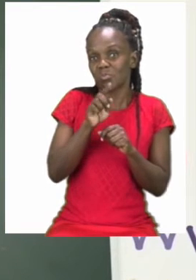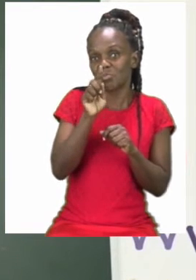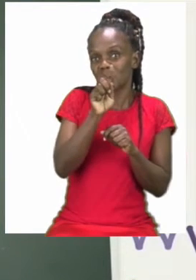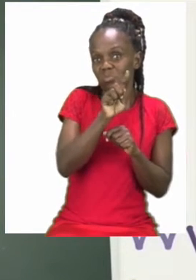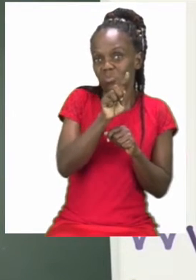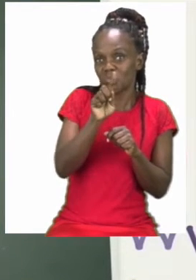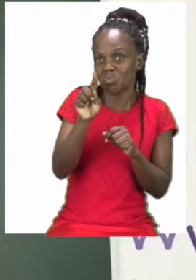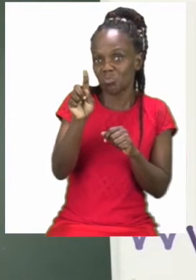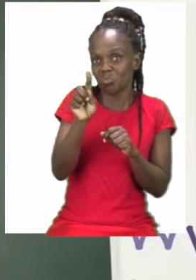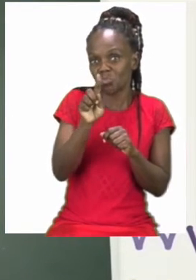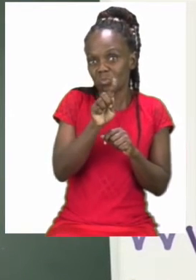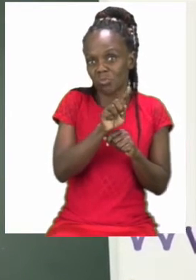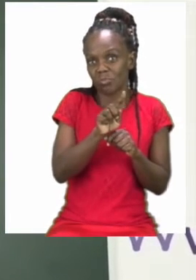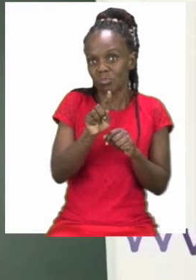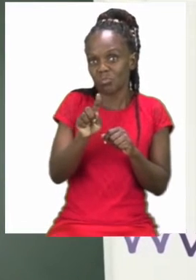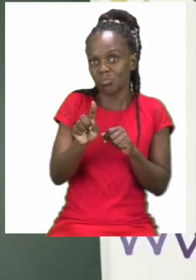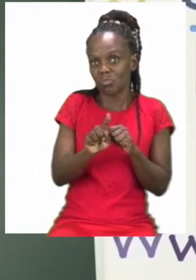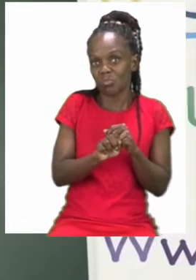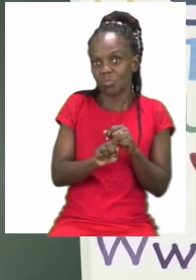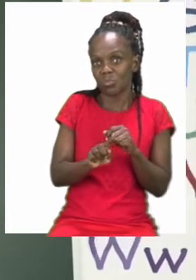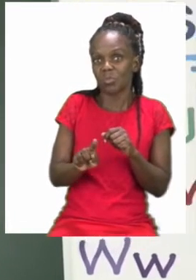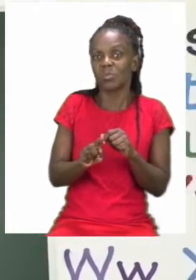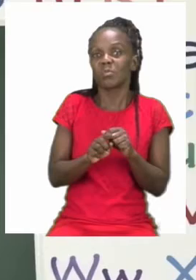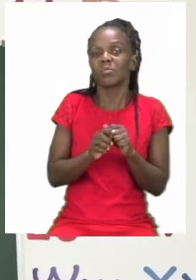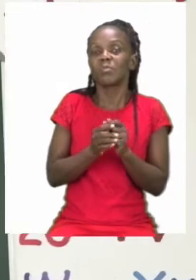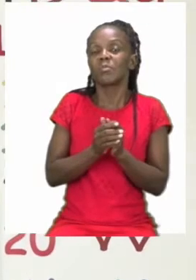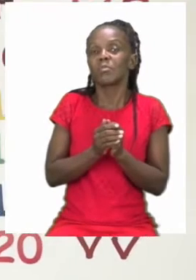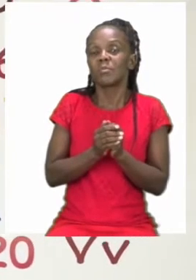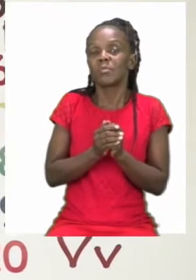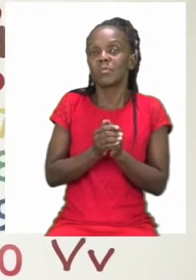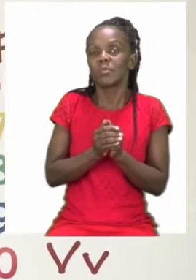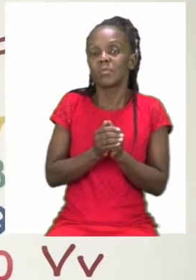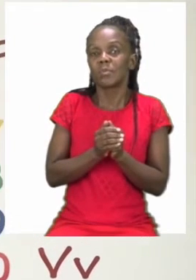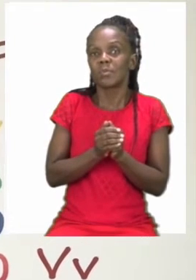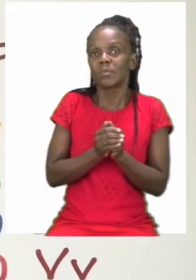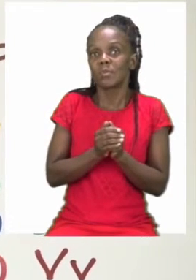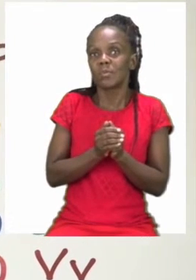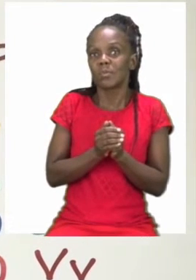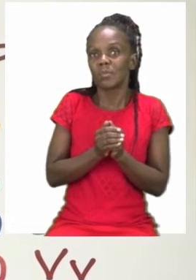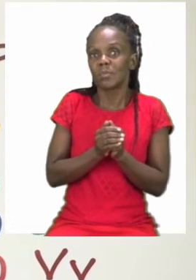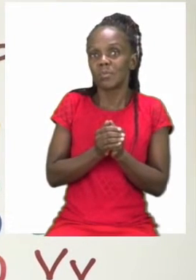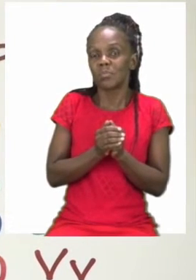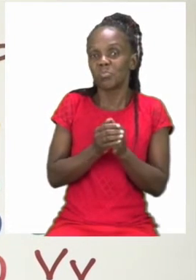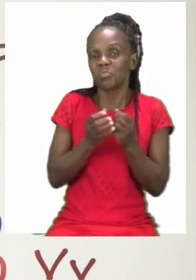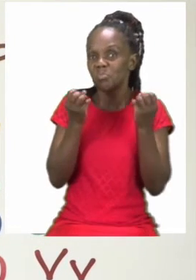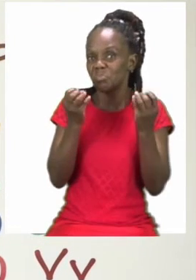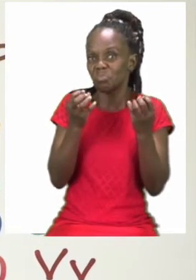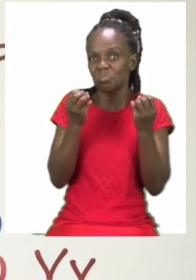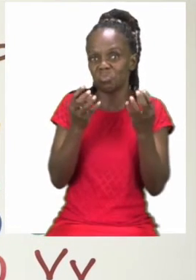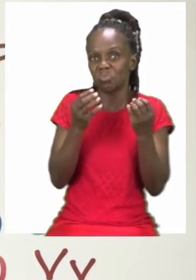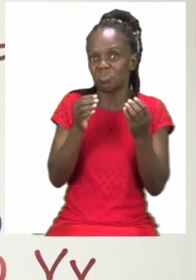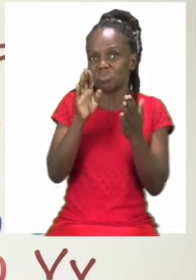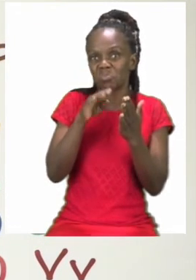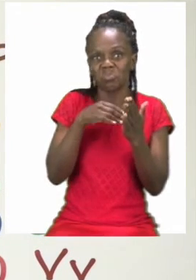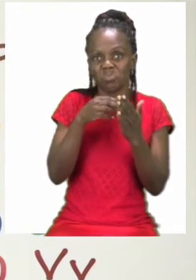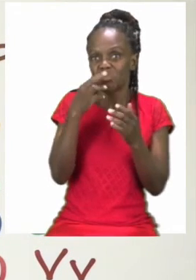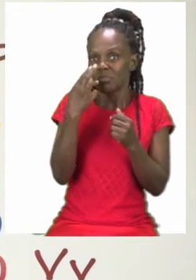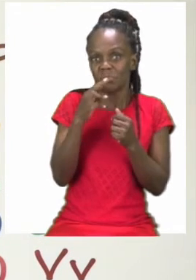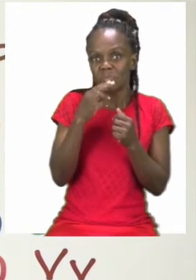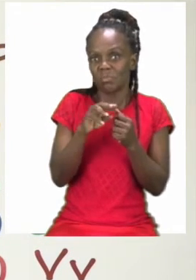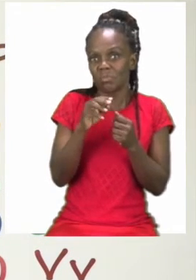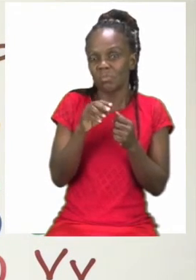to the bottom. Please, boys and girls, do not use too much paint because your paper